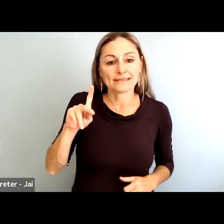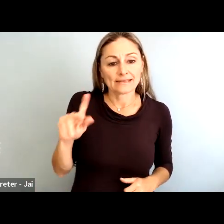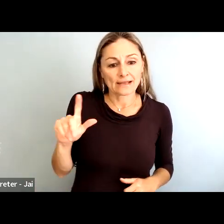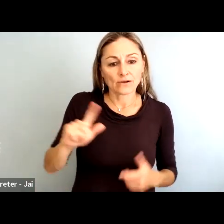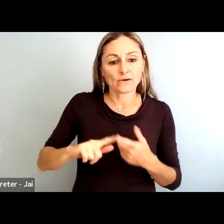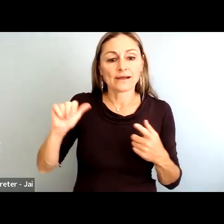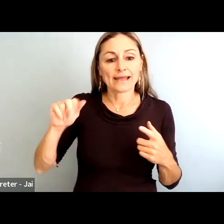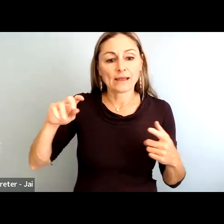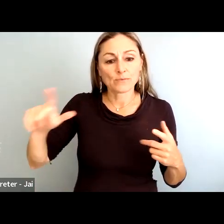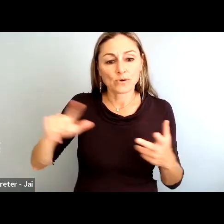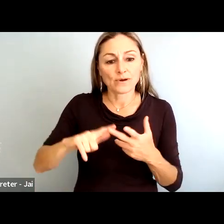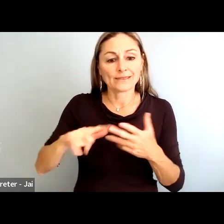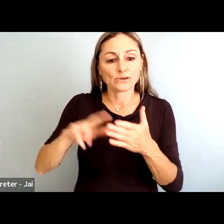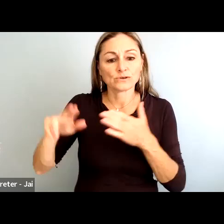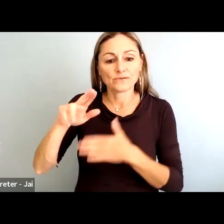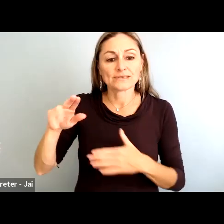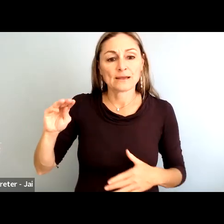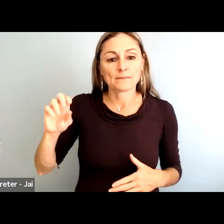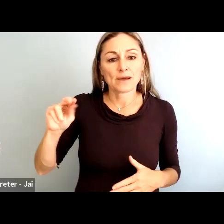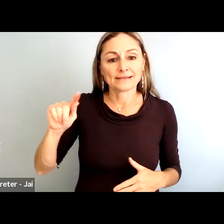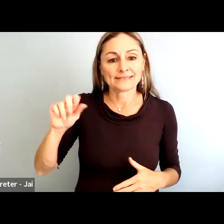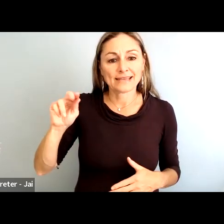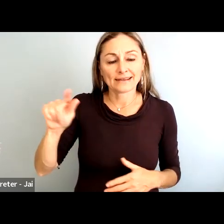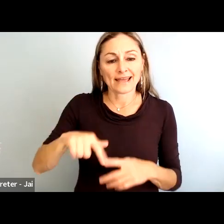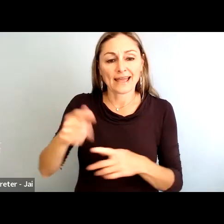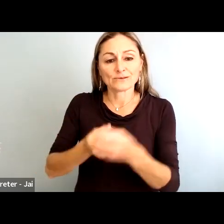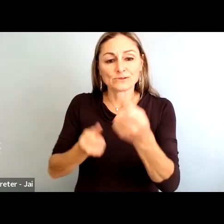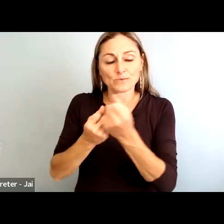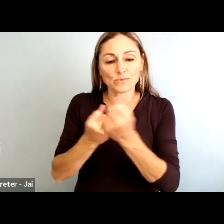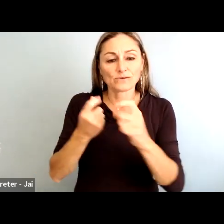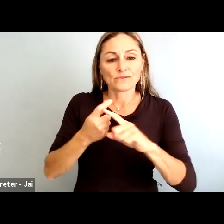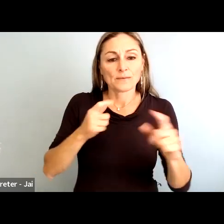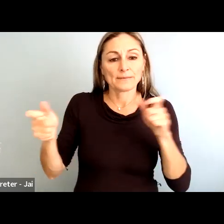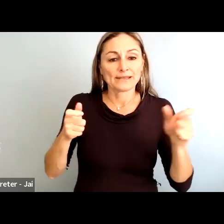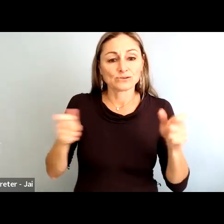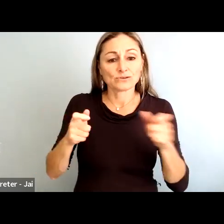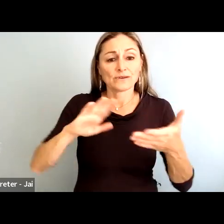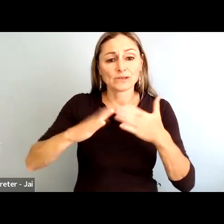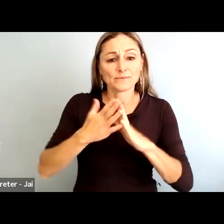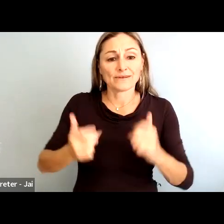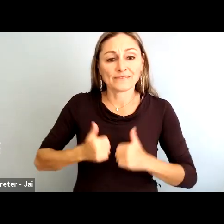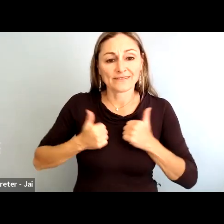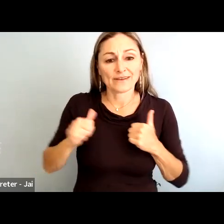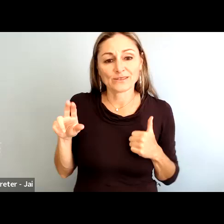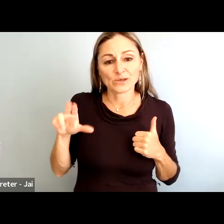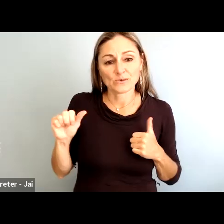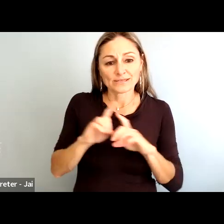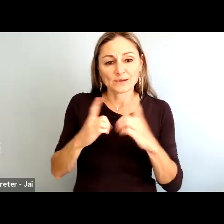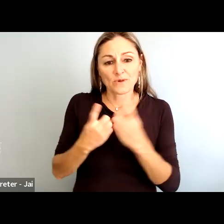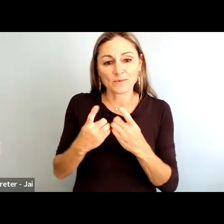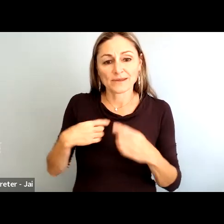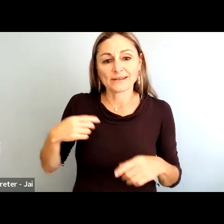Montana, with support provided by the Administration for Community Living at the U.S. Department of Health and Human